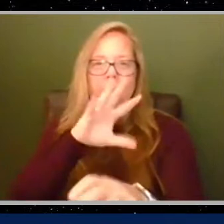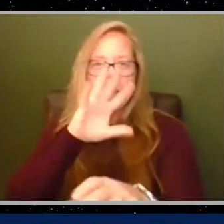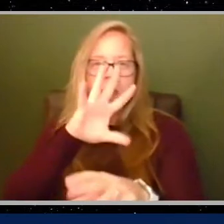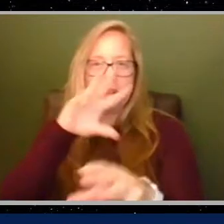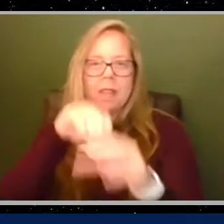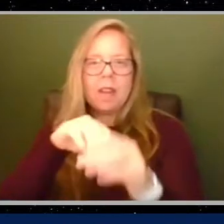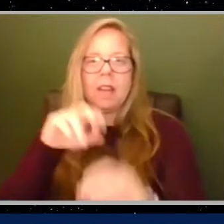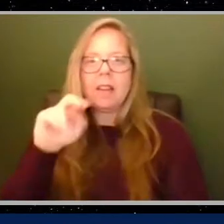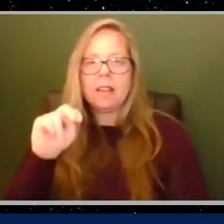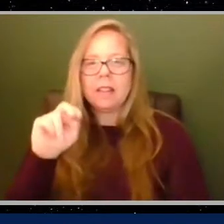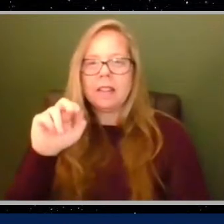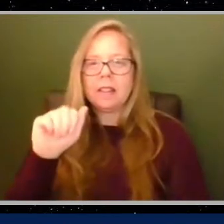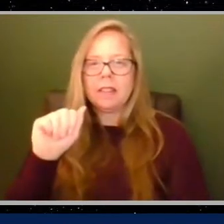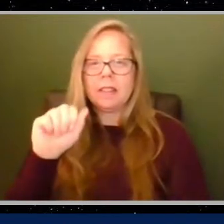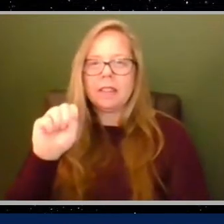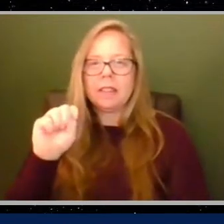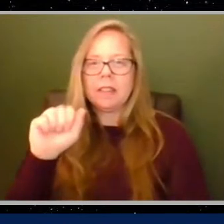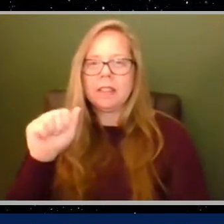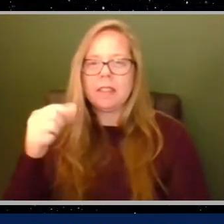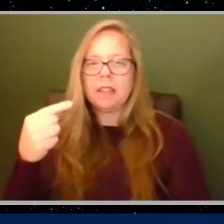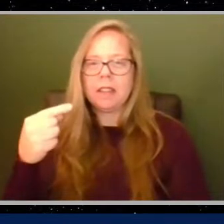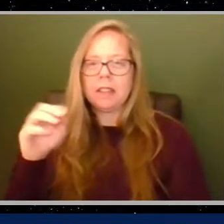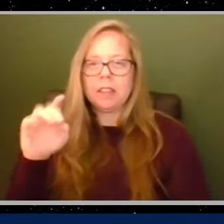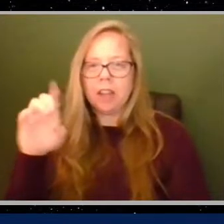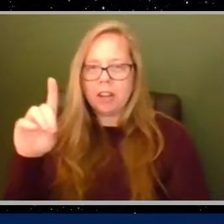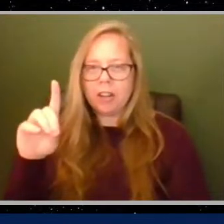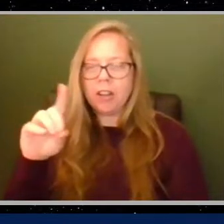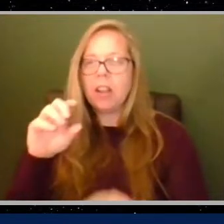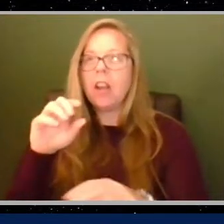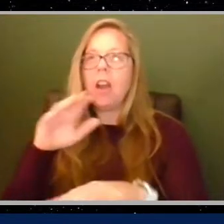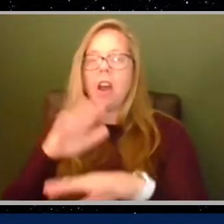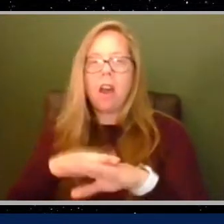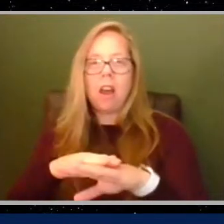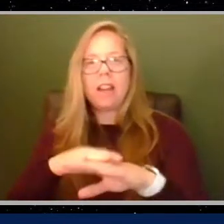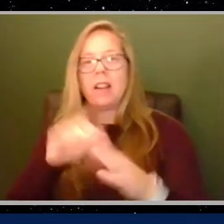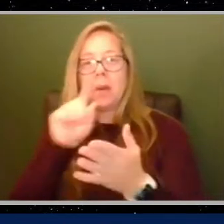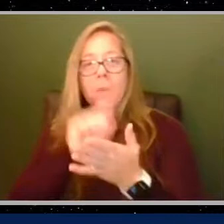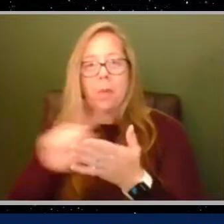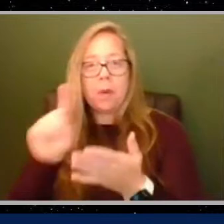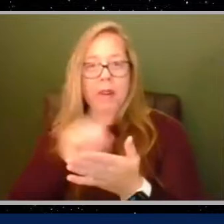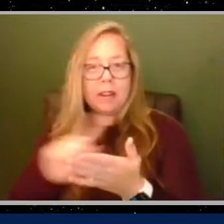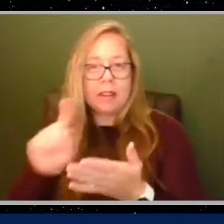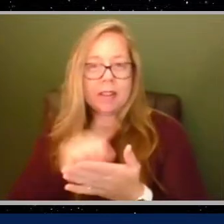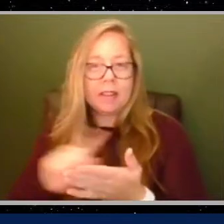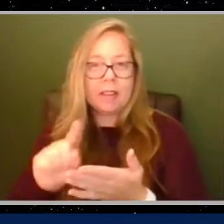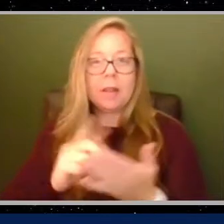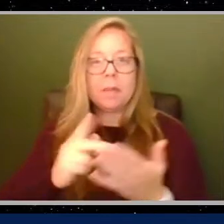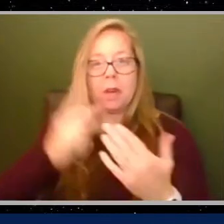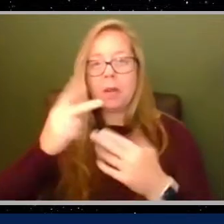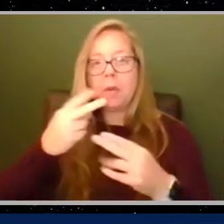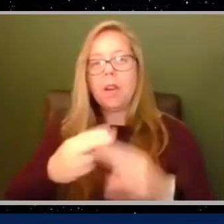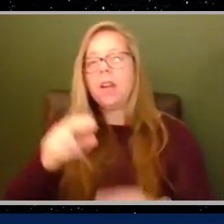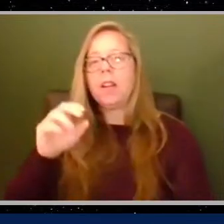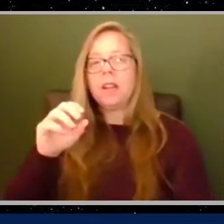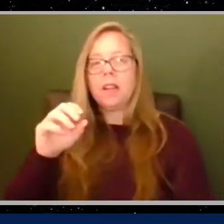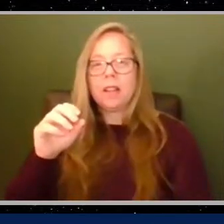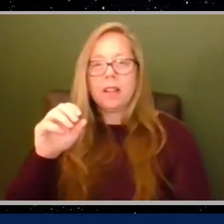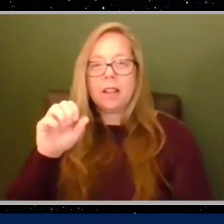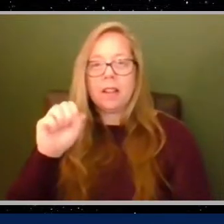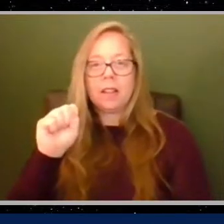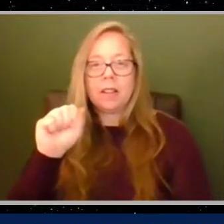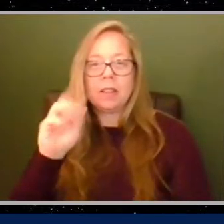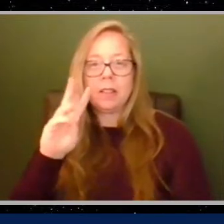on-air segment called Science with Sawyer, and currently hosts the Talking Space podcast. And Sawyer flew on the